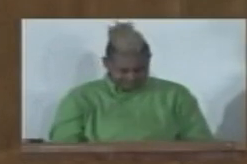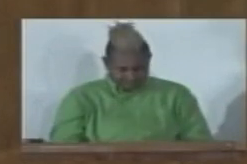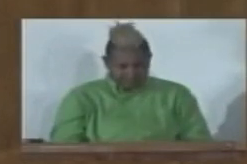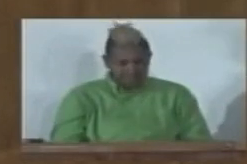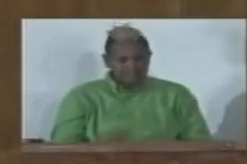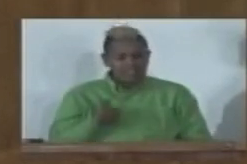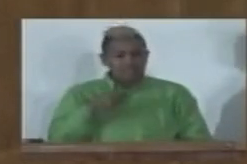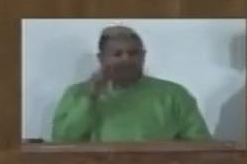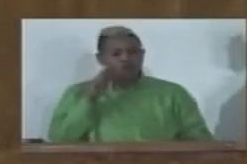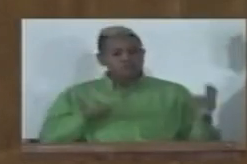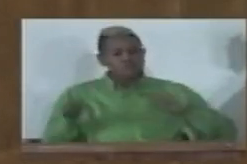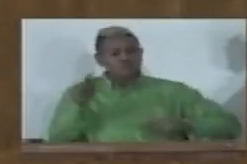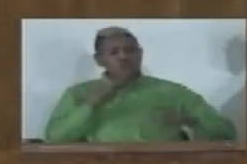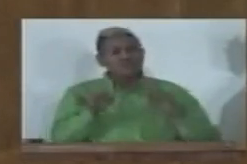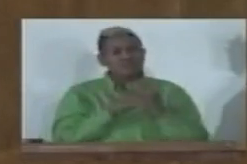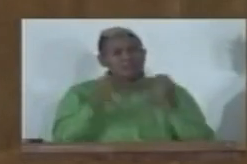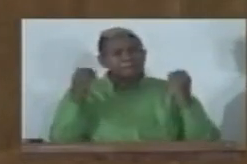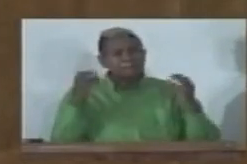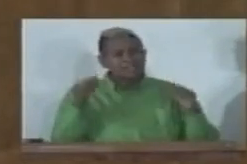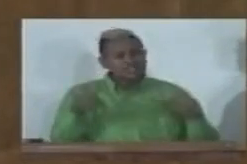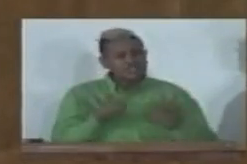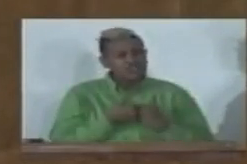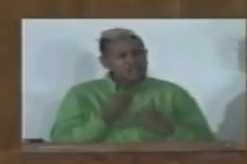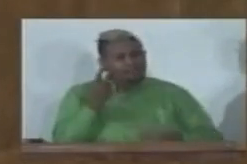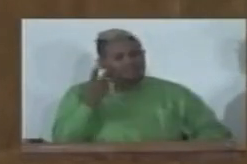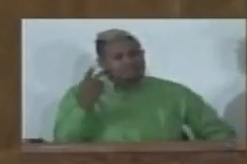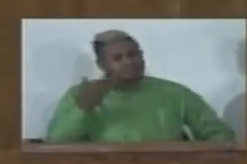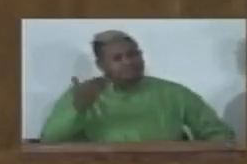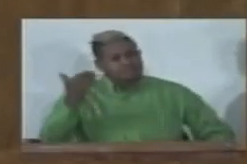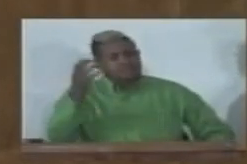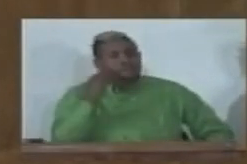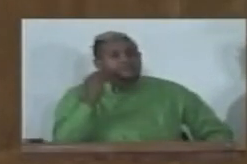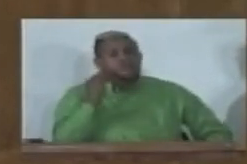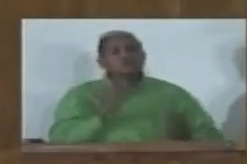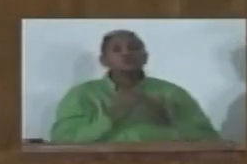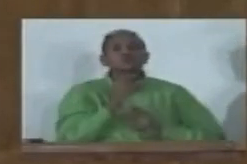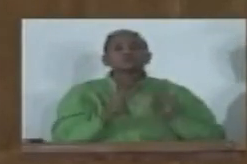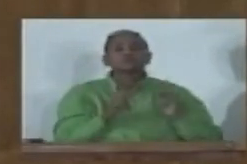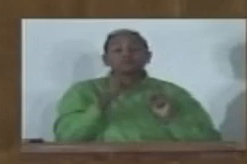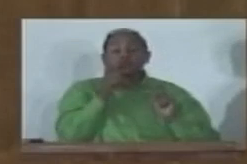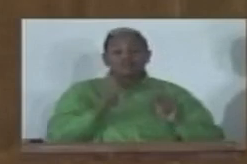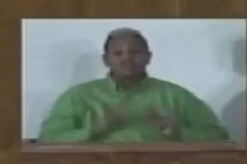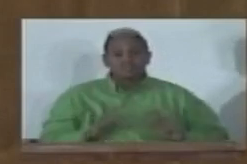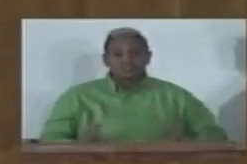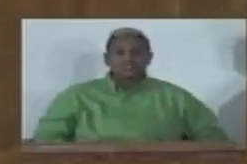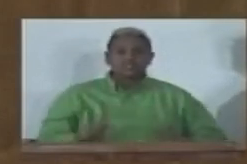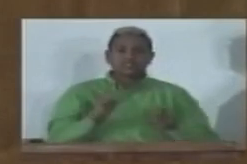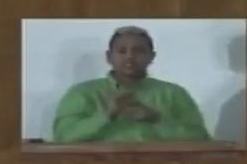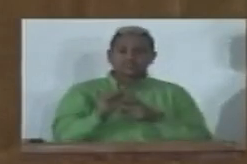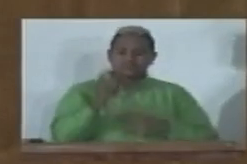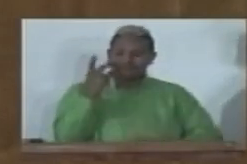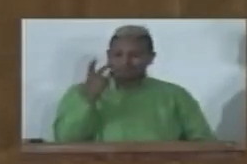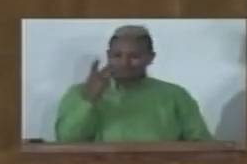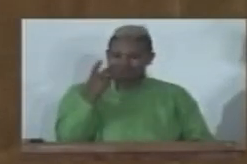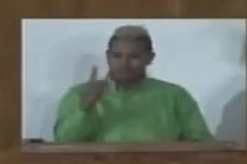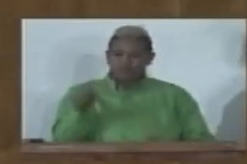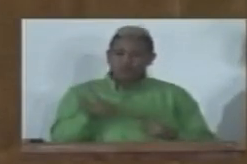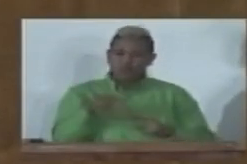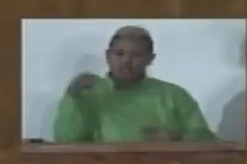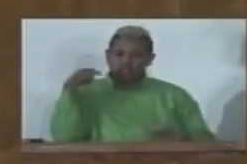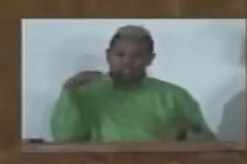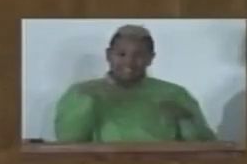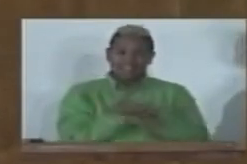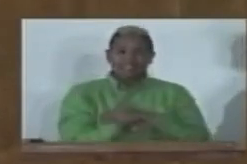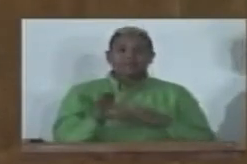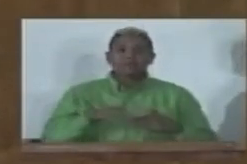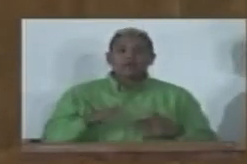have observed, Mr. President, many challenges experienced by individuals with physical disabilities when they come to their